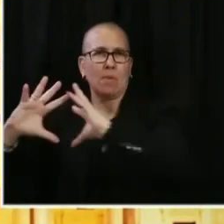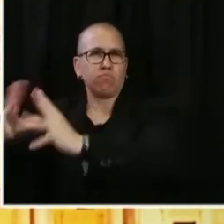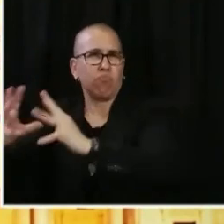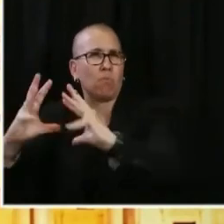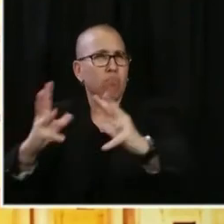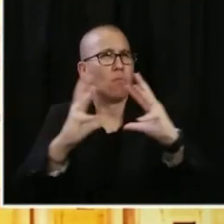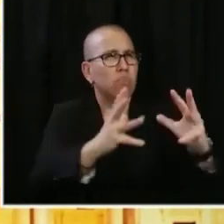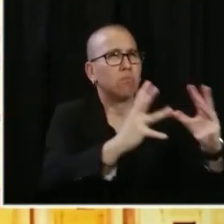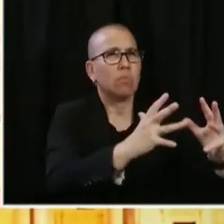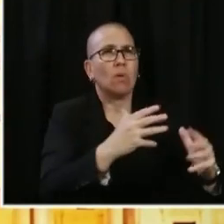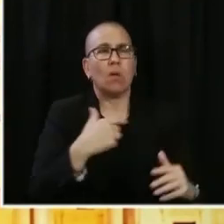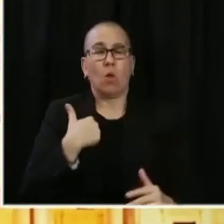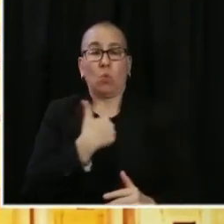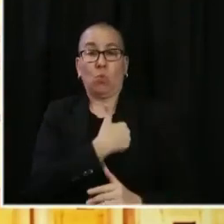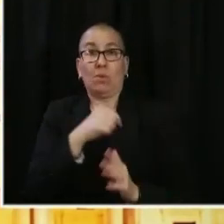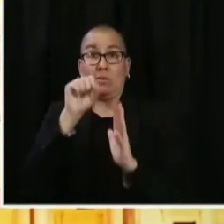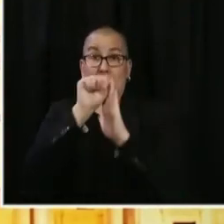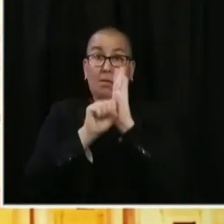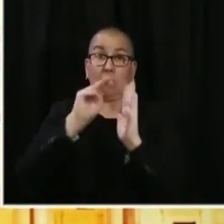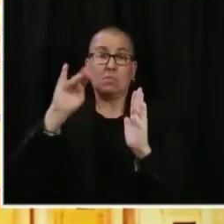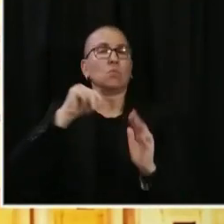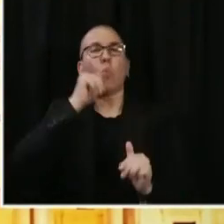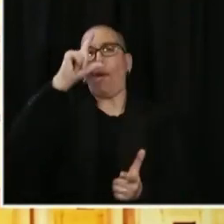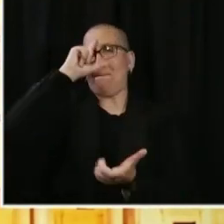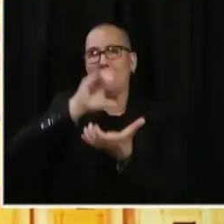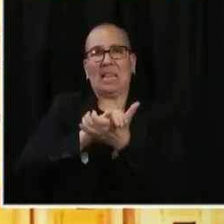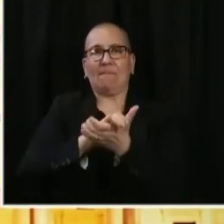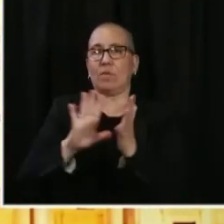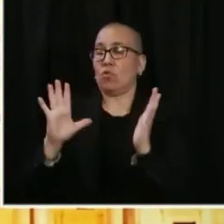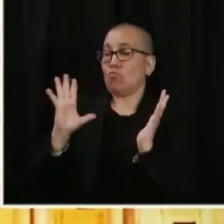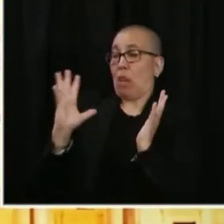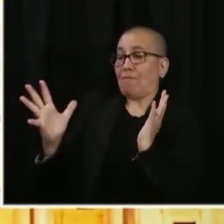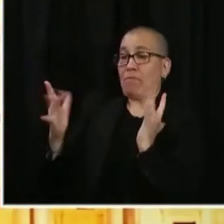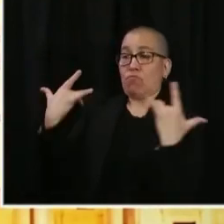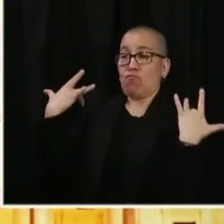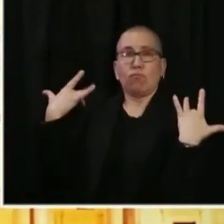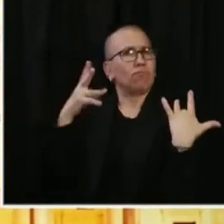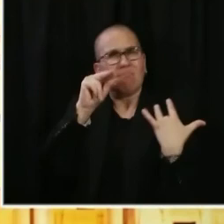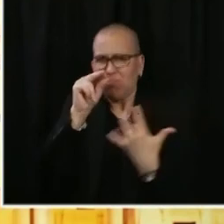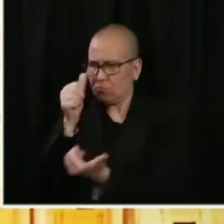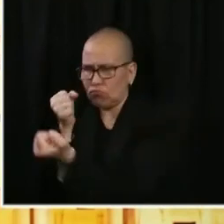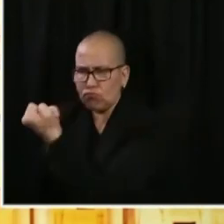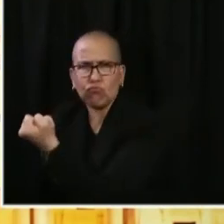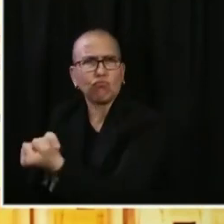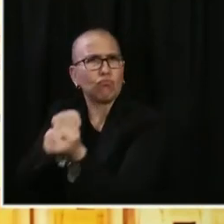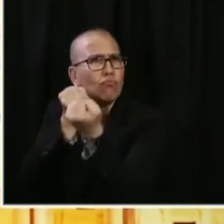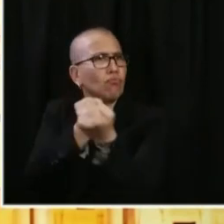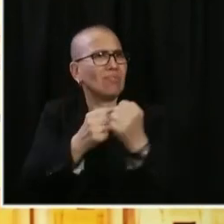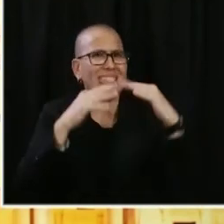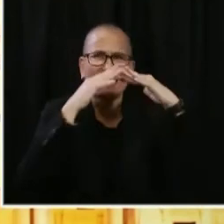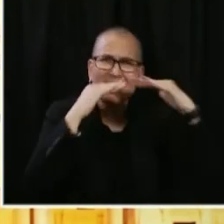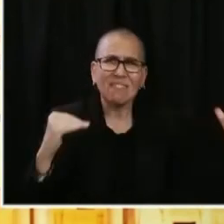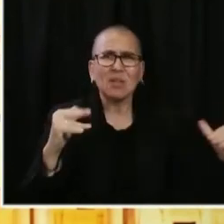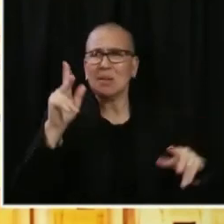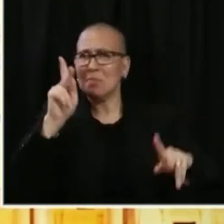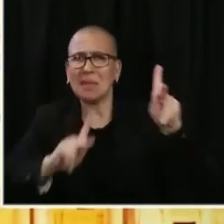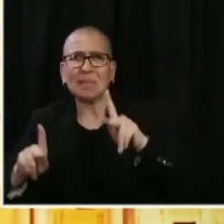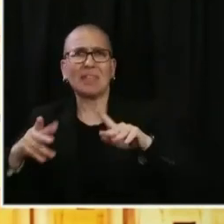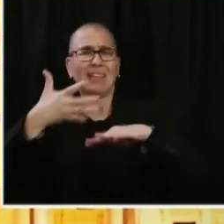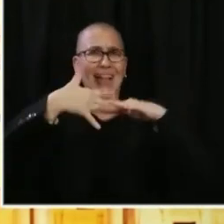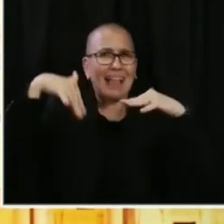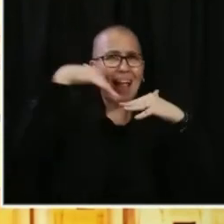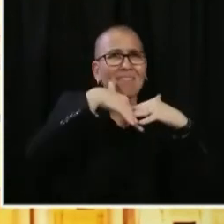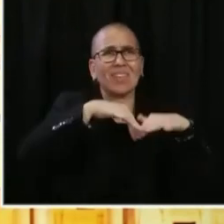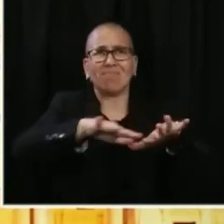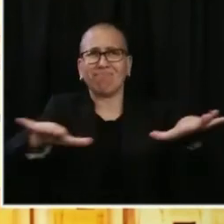behind. Whether our workers, our elderly, our medically vulnerable, or our communities of color and indigenous communities, we will look out for